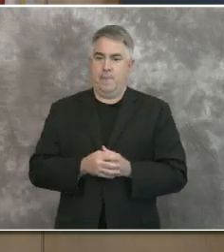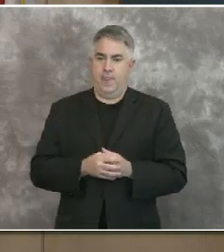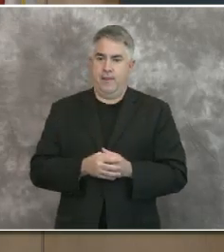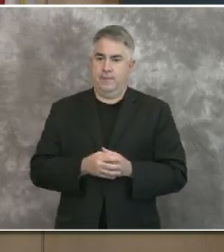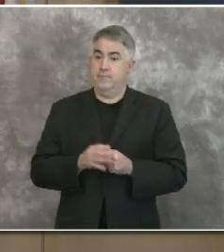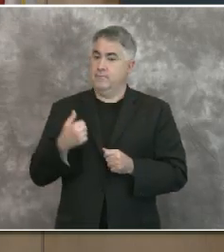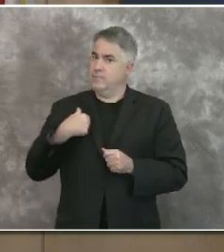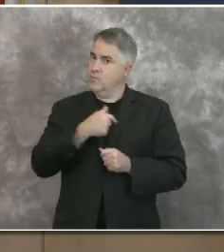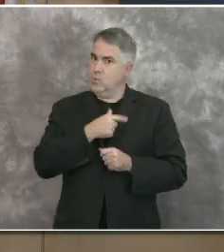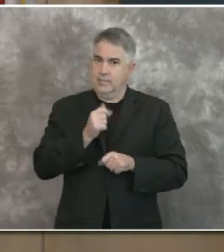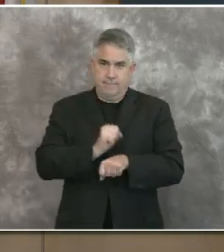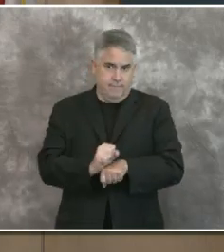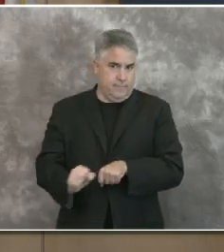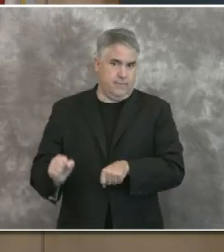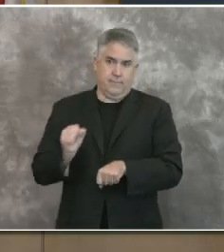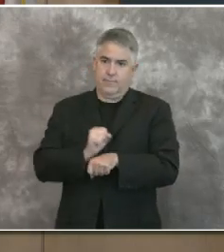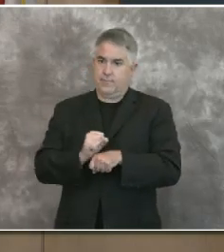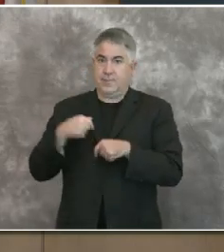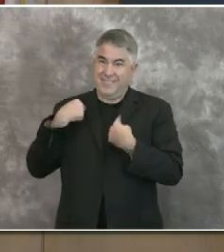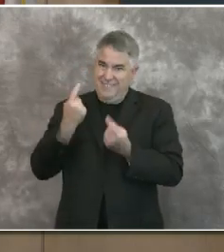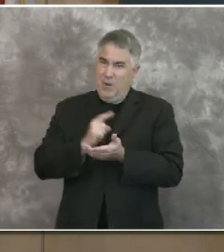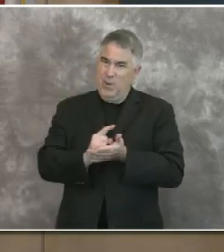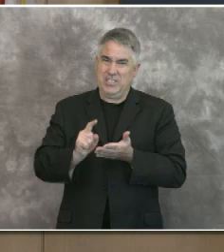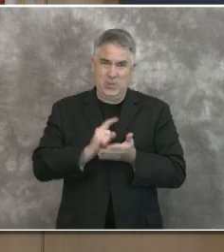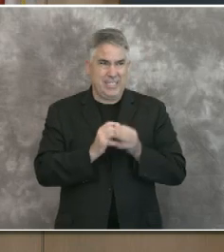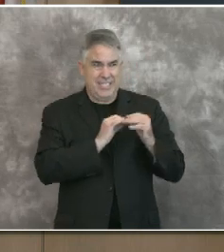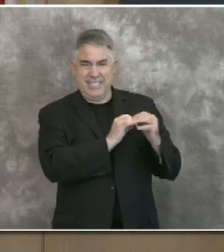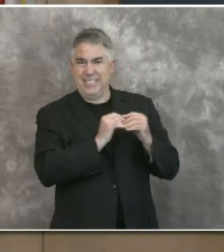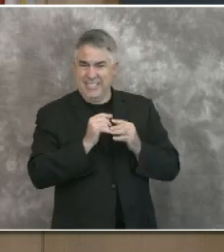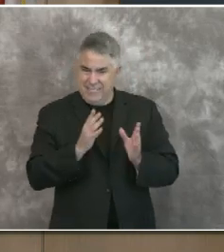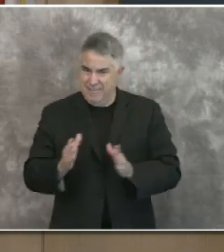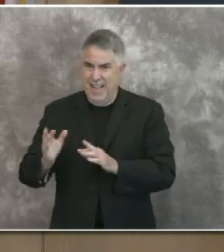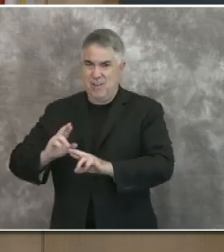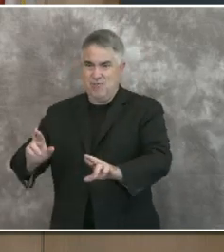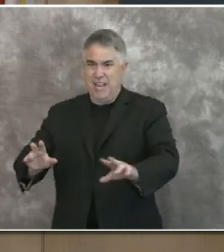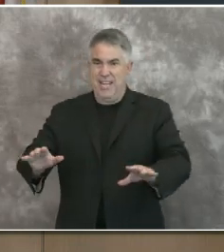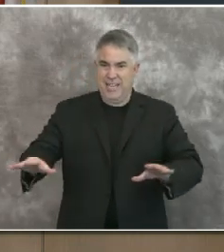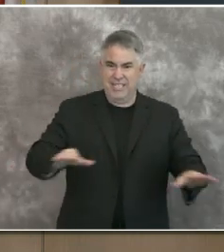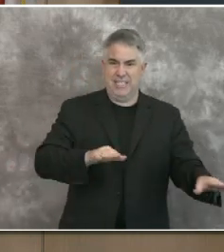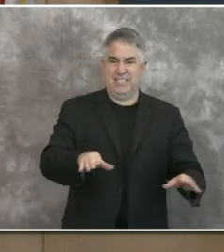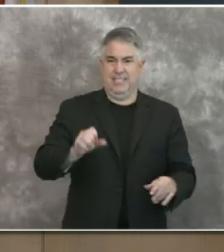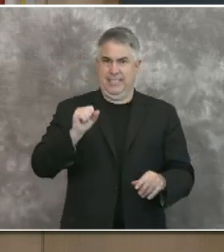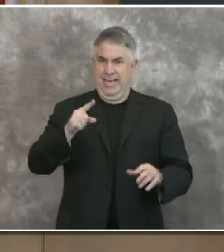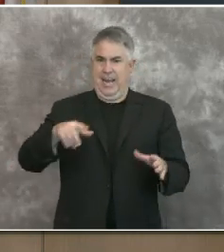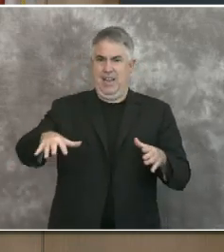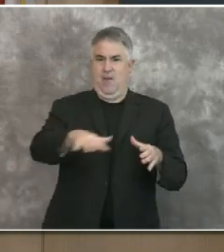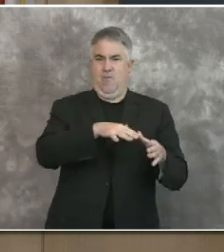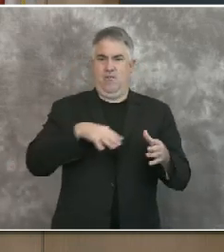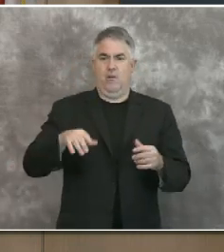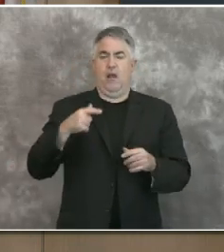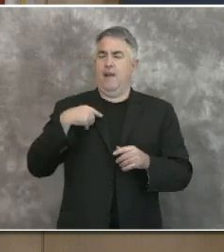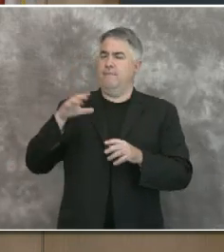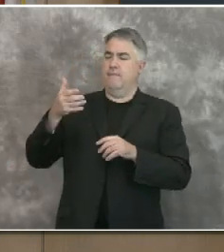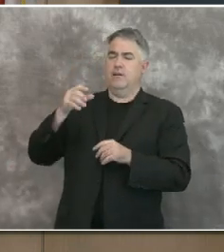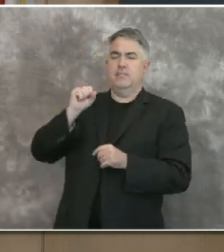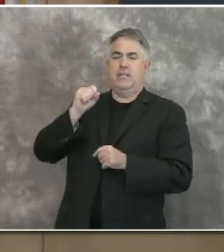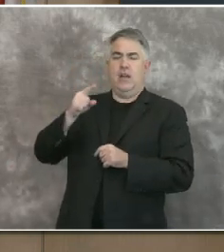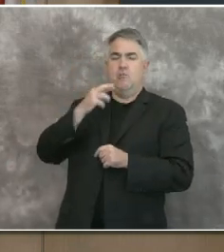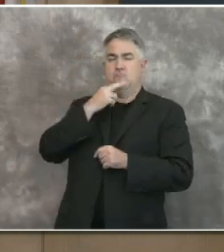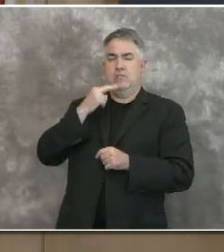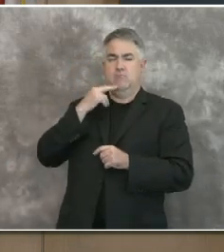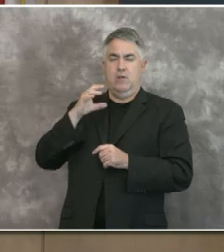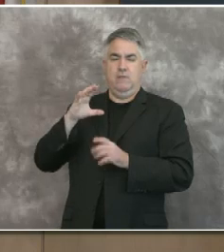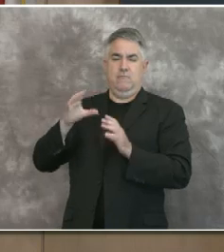now, and we have been working closely with the San Diego chapter of the Restaurant Association. And in a few minutes, you're going to be hearing